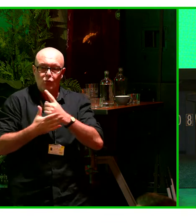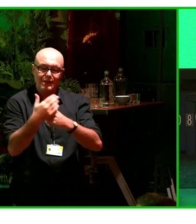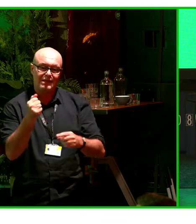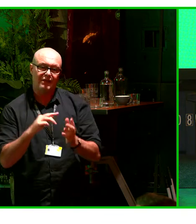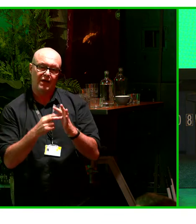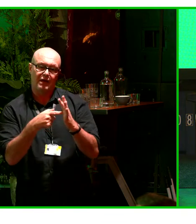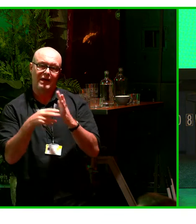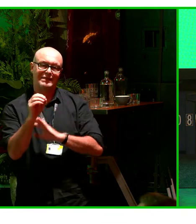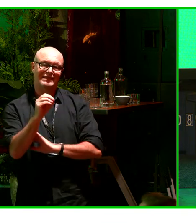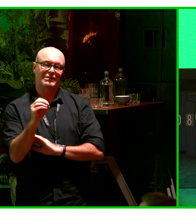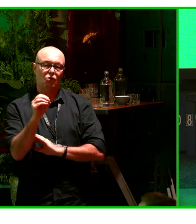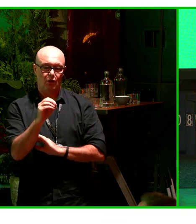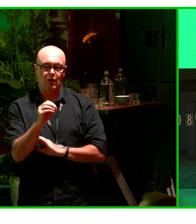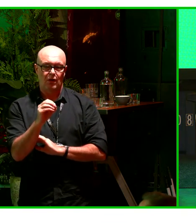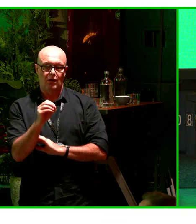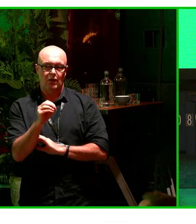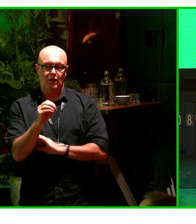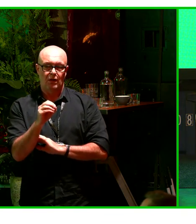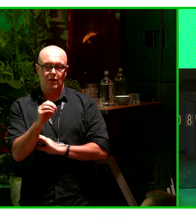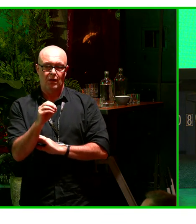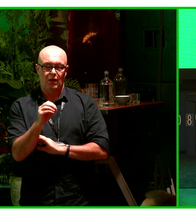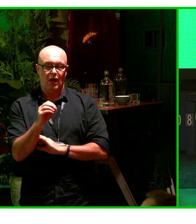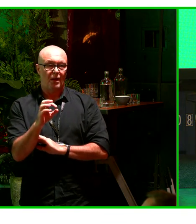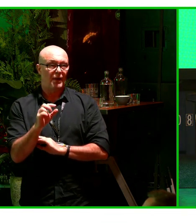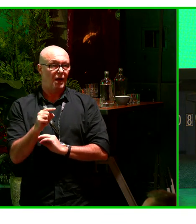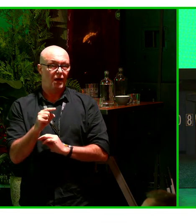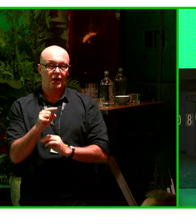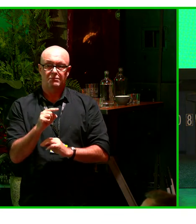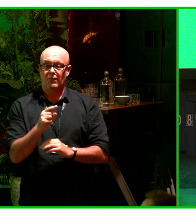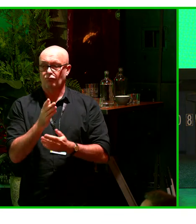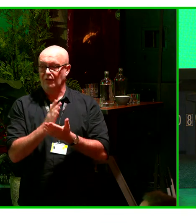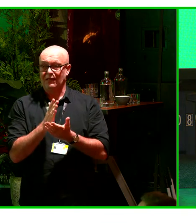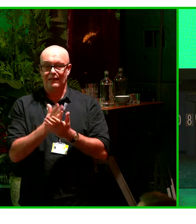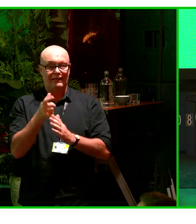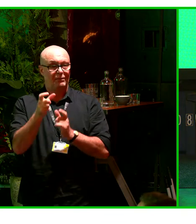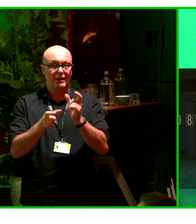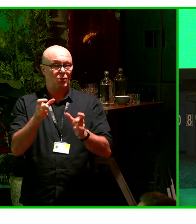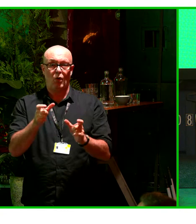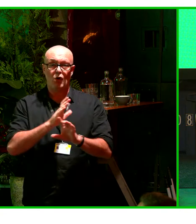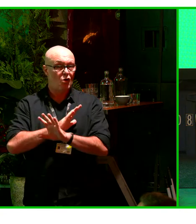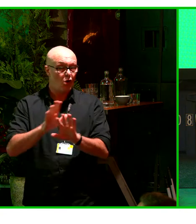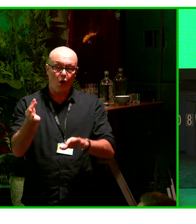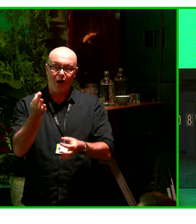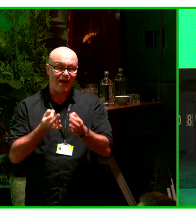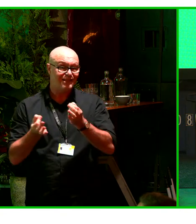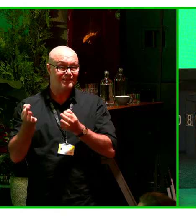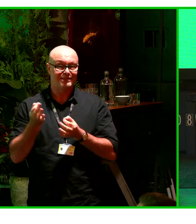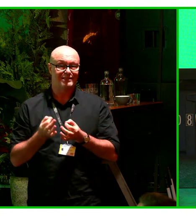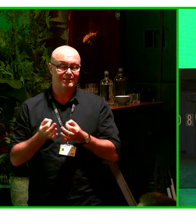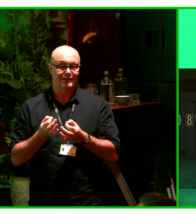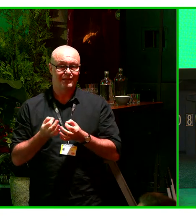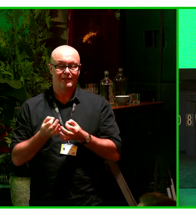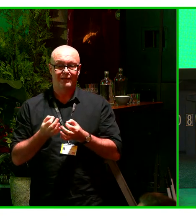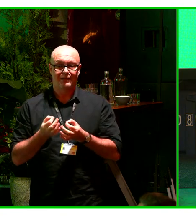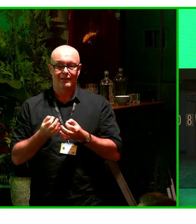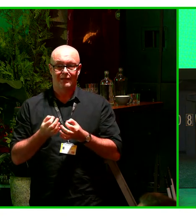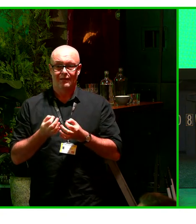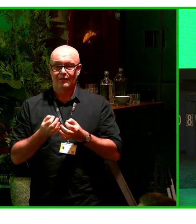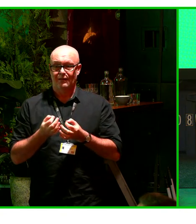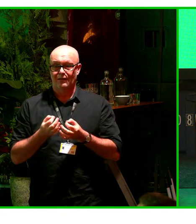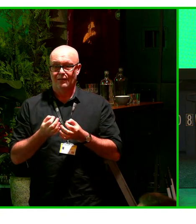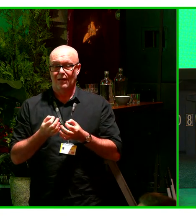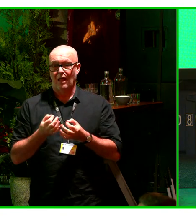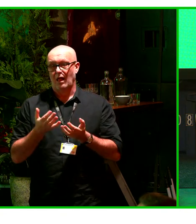flip side of that is people aren't asking for it. I've done a bit of a straw poll of people who've taken